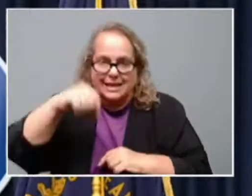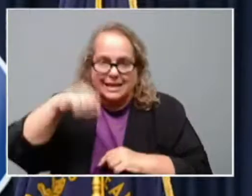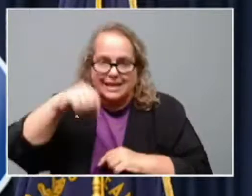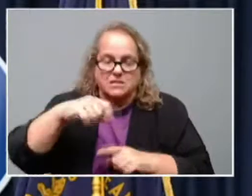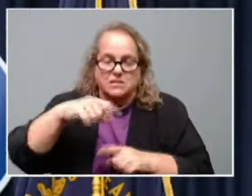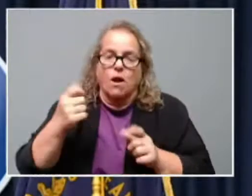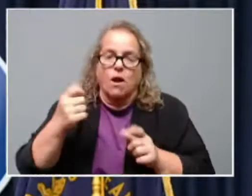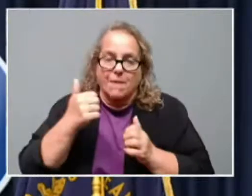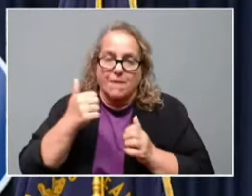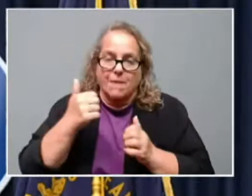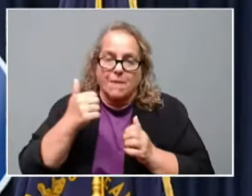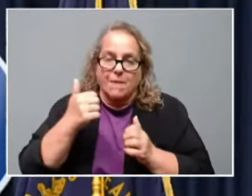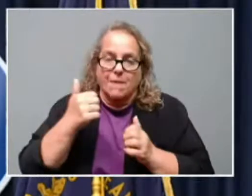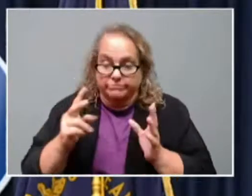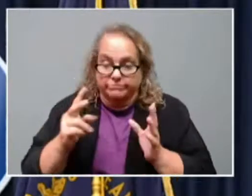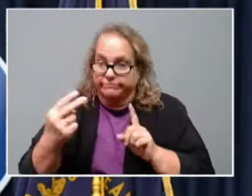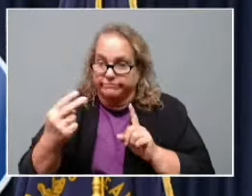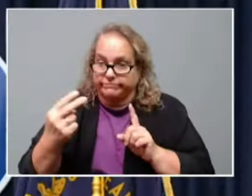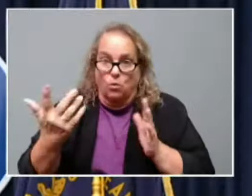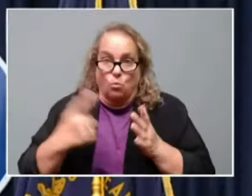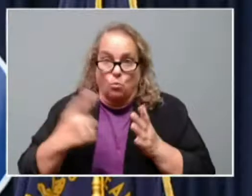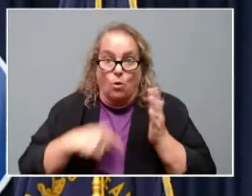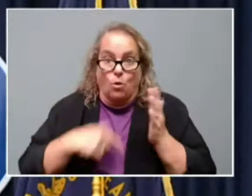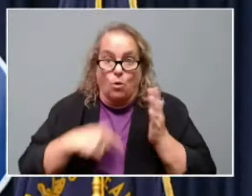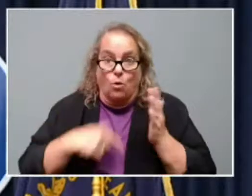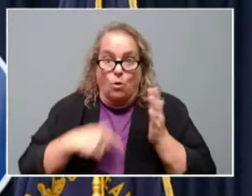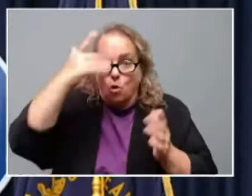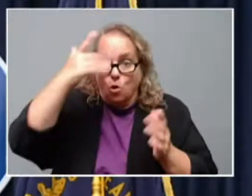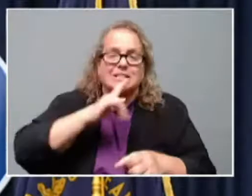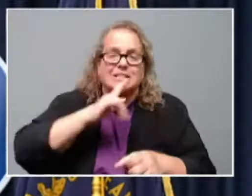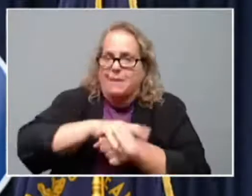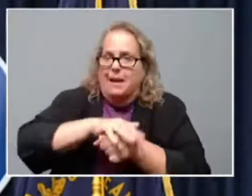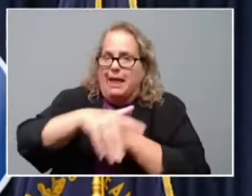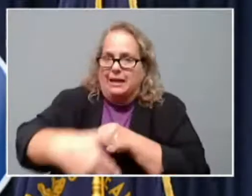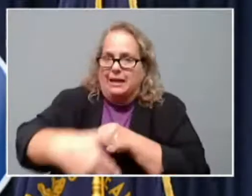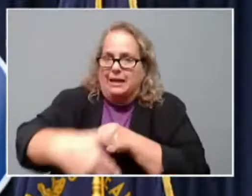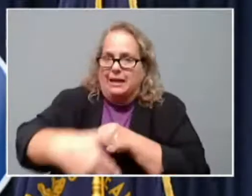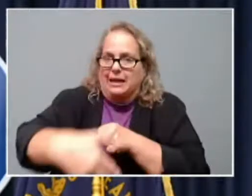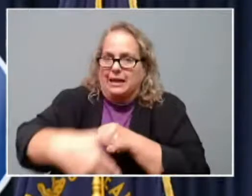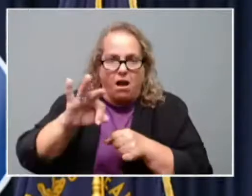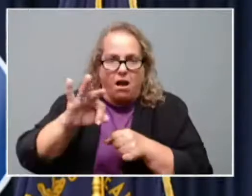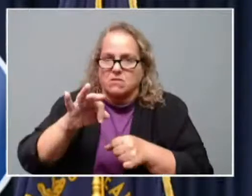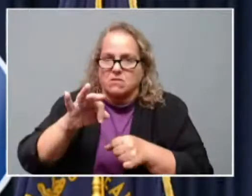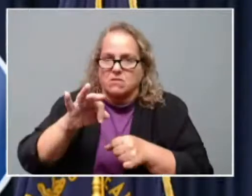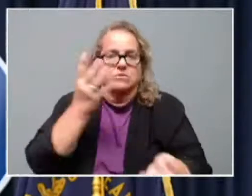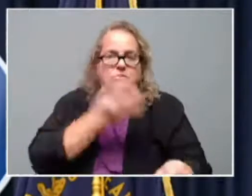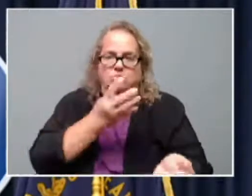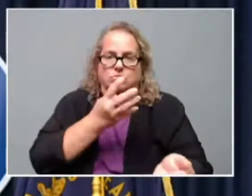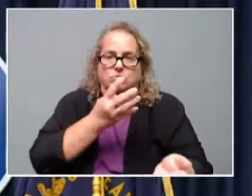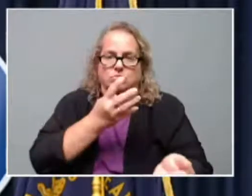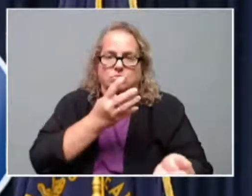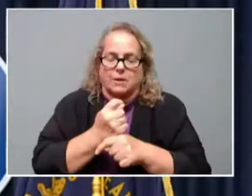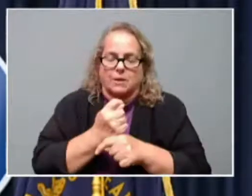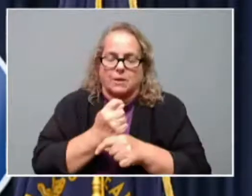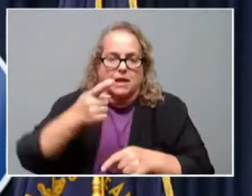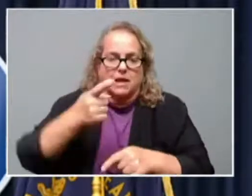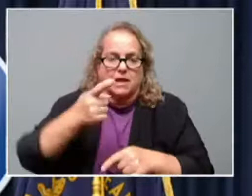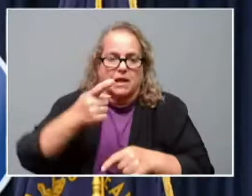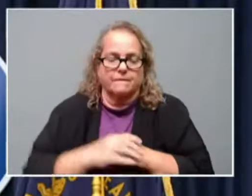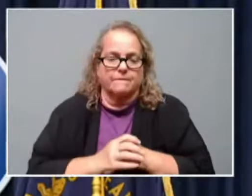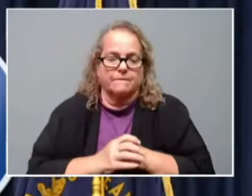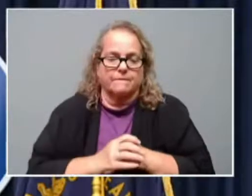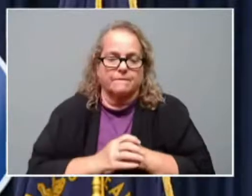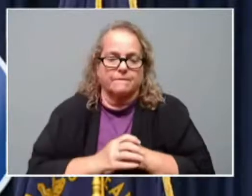right now, there is sufficient monoclonal antibody treatment out there. That's really good news. Sarah Ladd from the